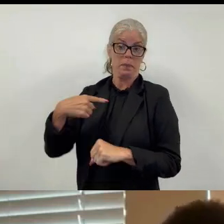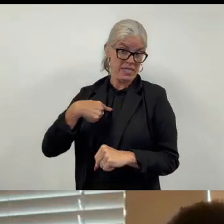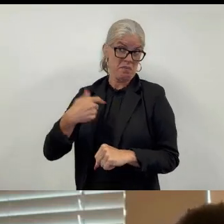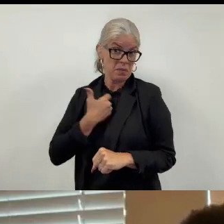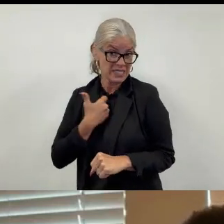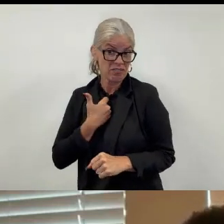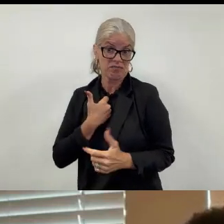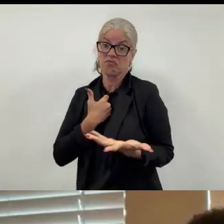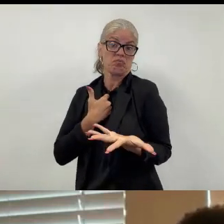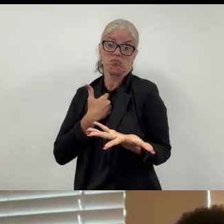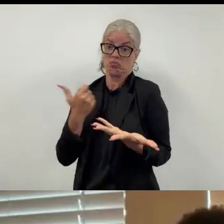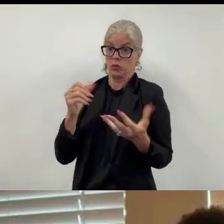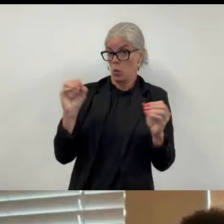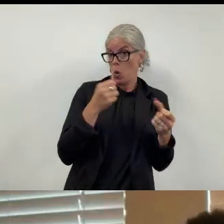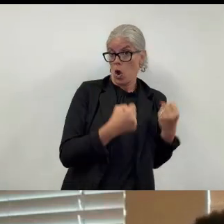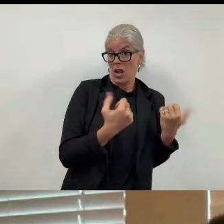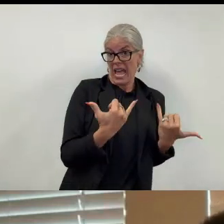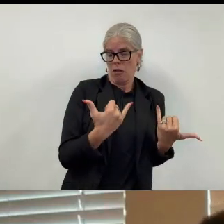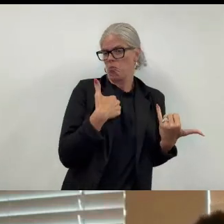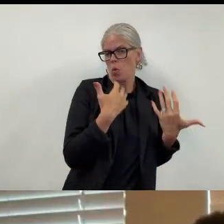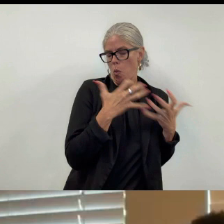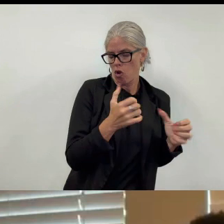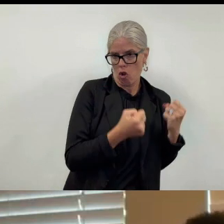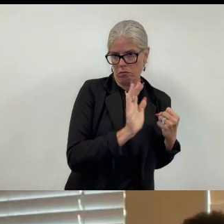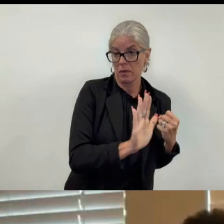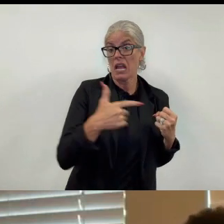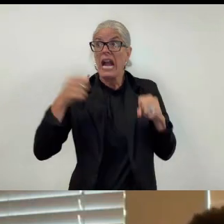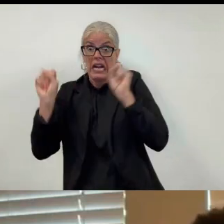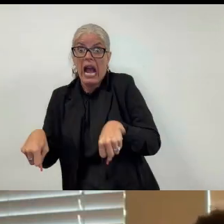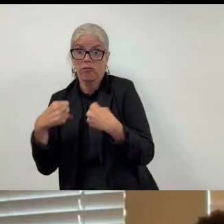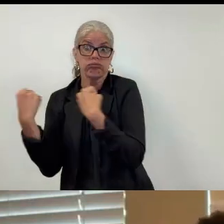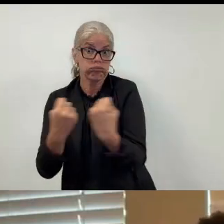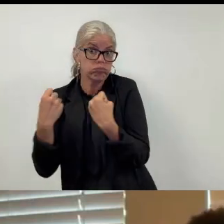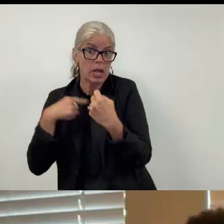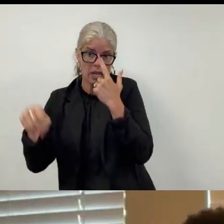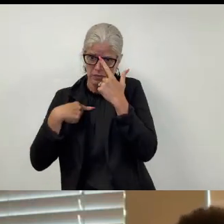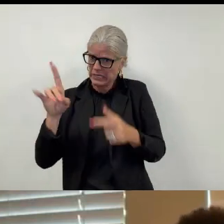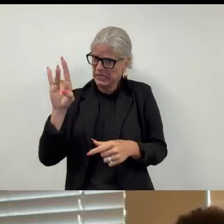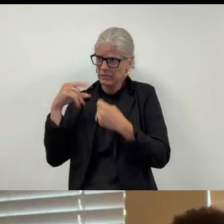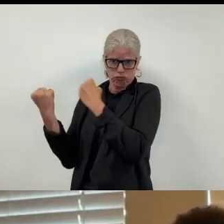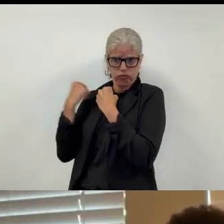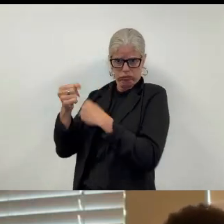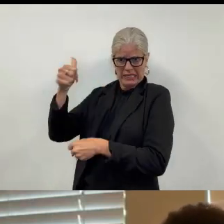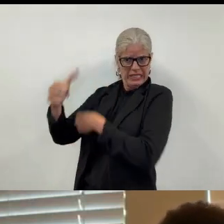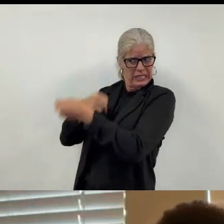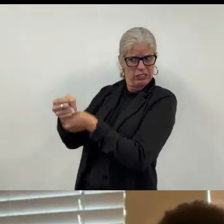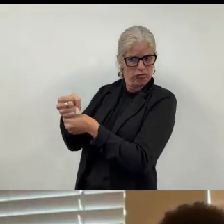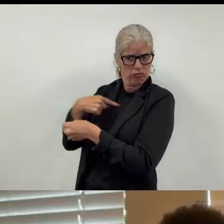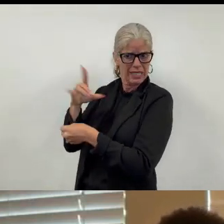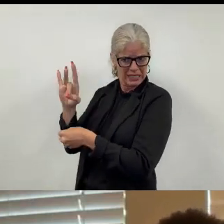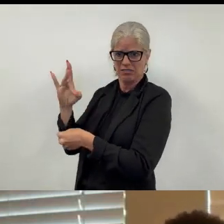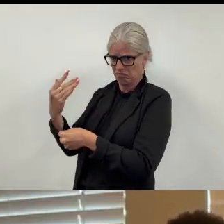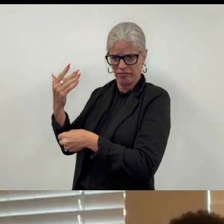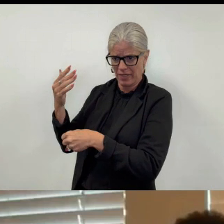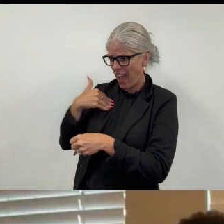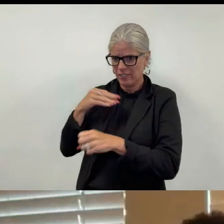first. I personally am carless by choice. I can drive. For the longest time, for about 10 years,